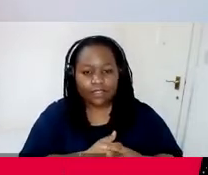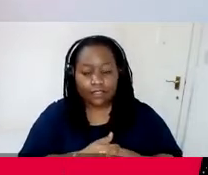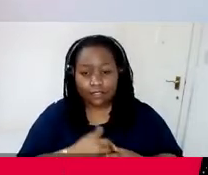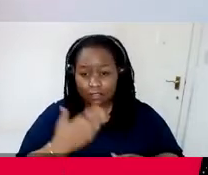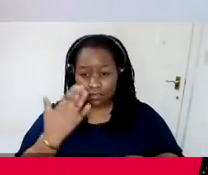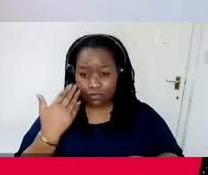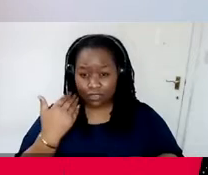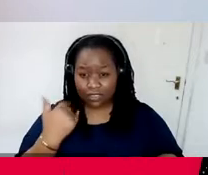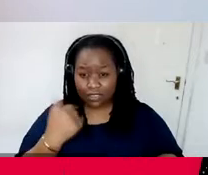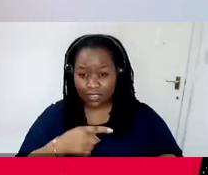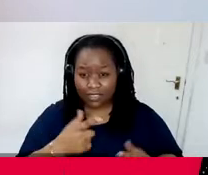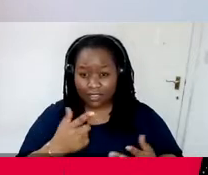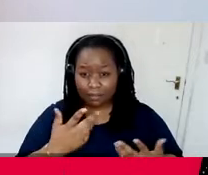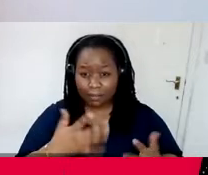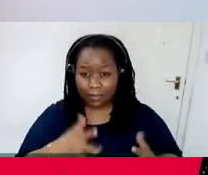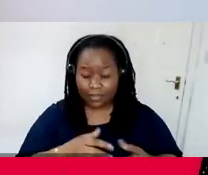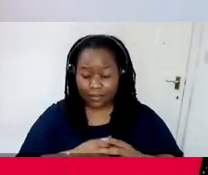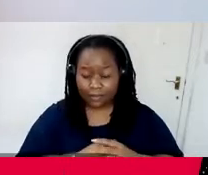Recently, we have